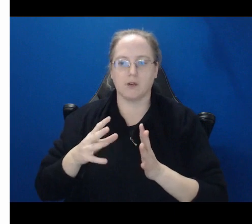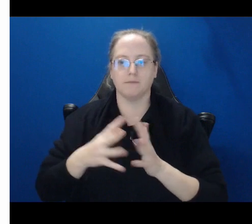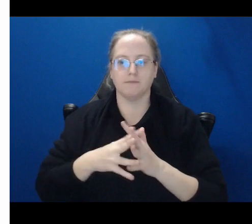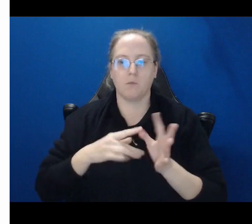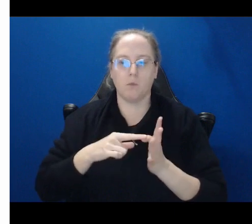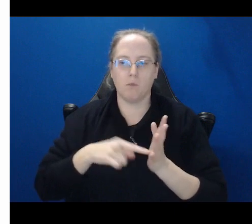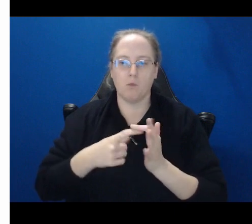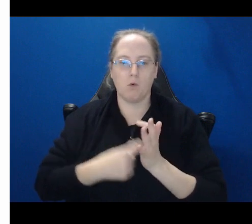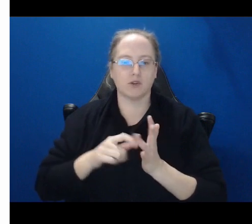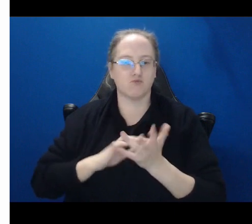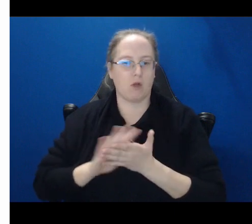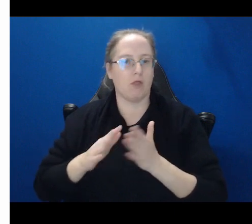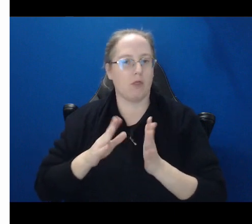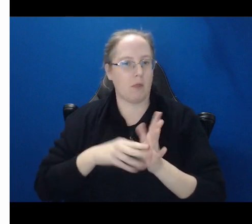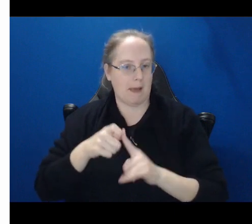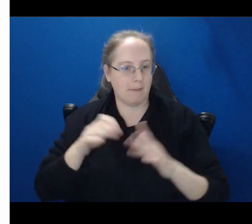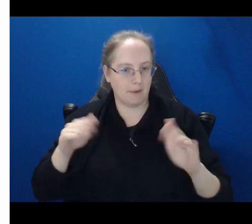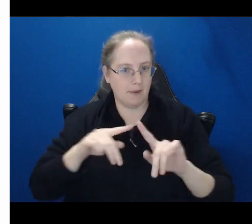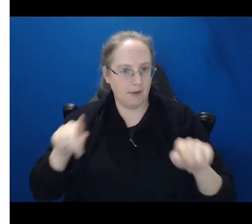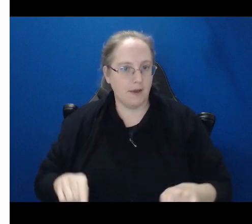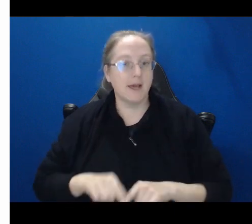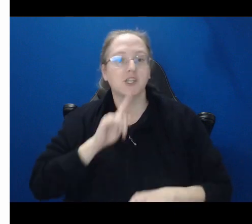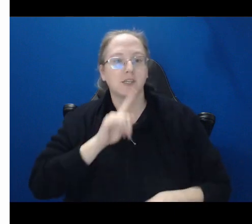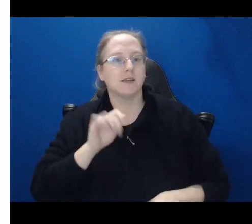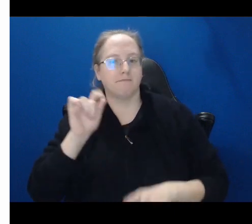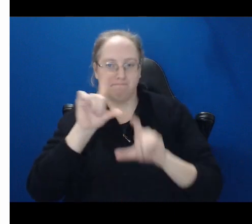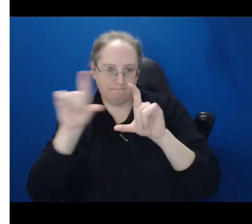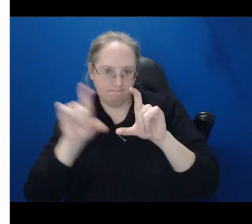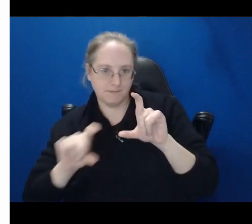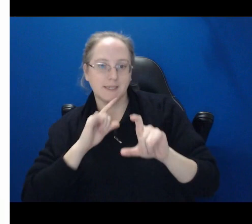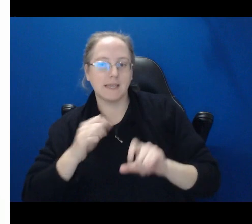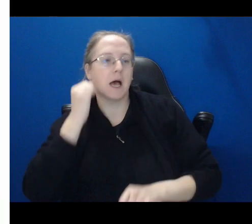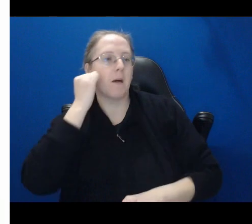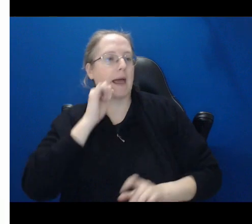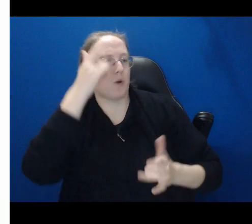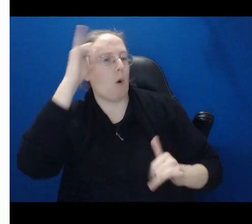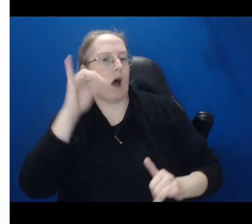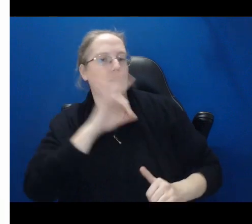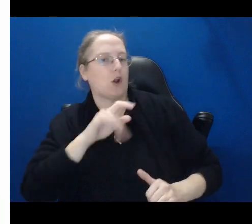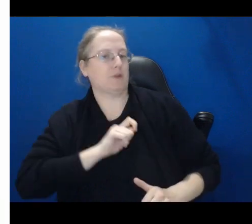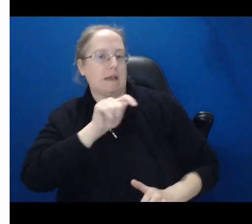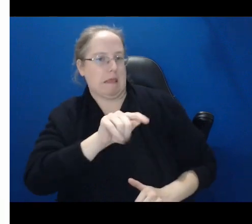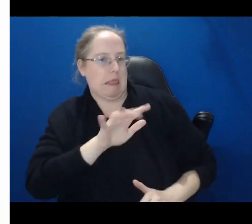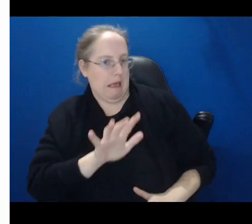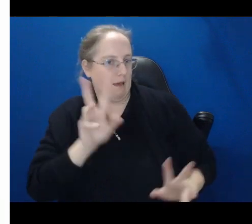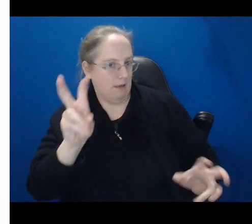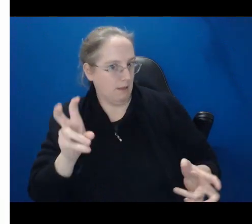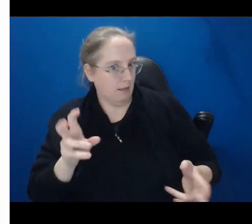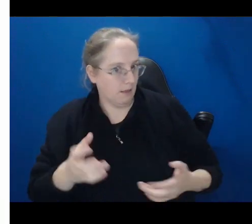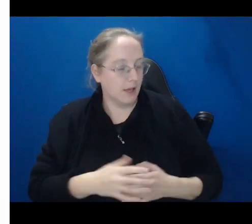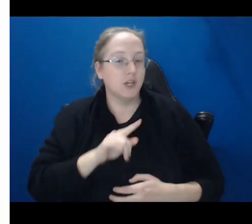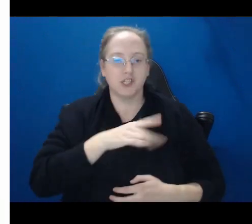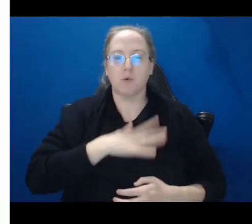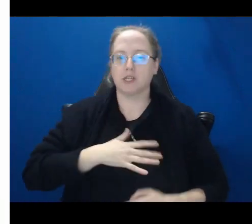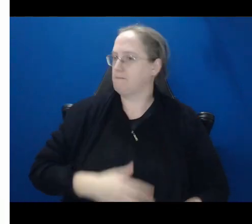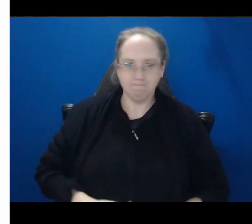that the blacks are wild and not to be trusted in this part and all of this sort of thing, and she really wanted to be the sort of, blacks